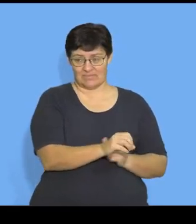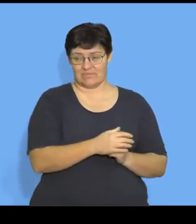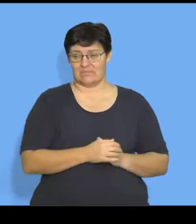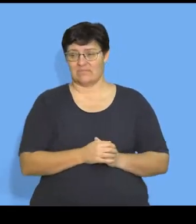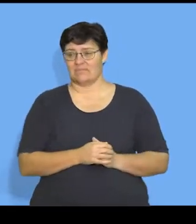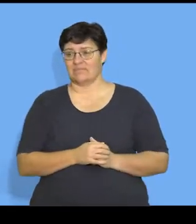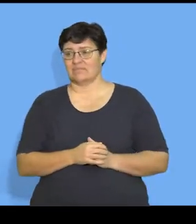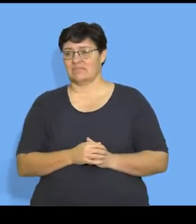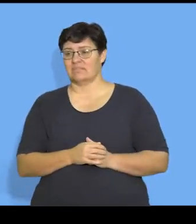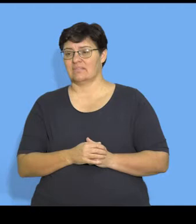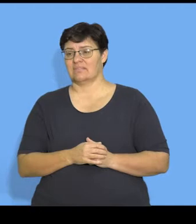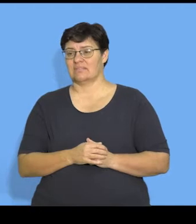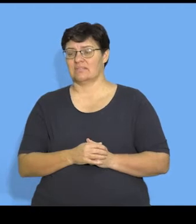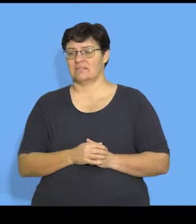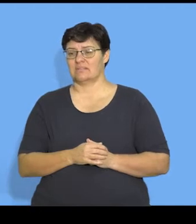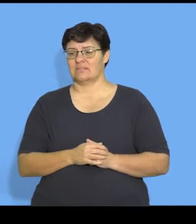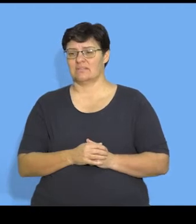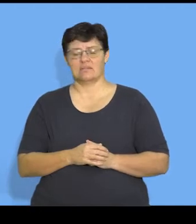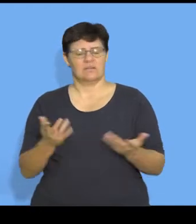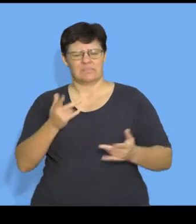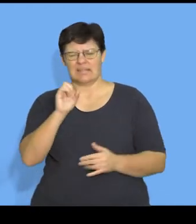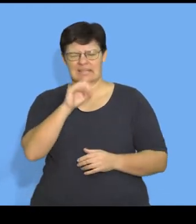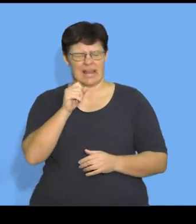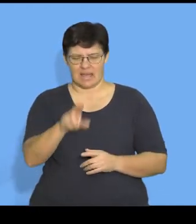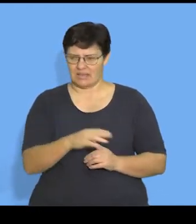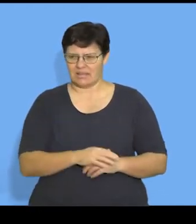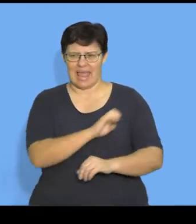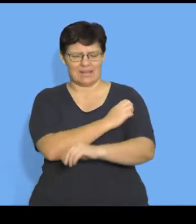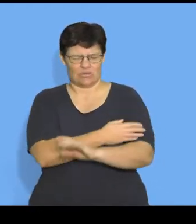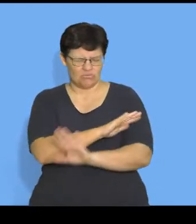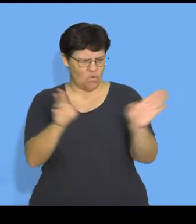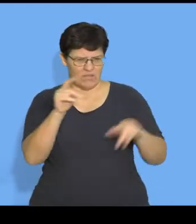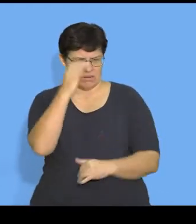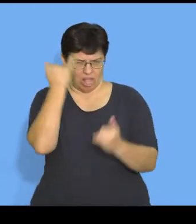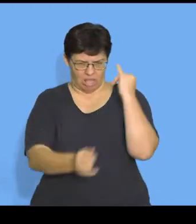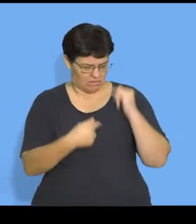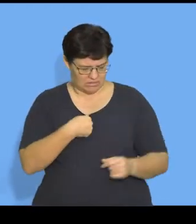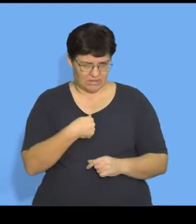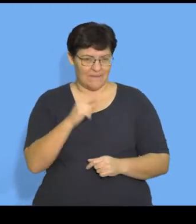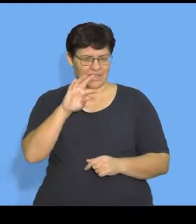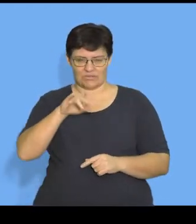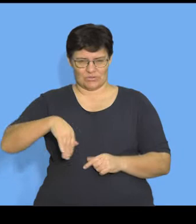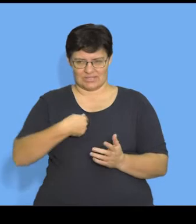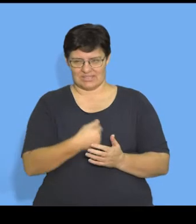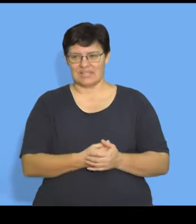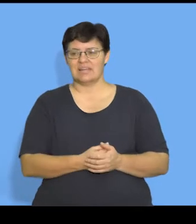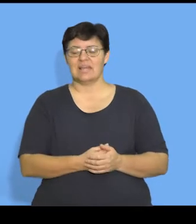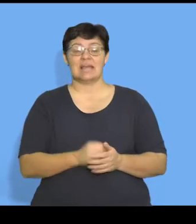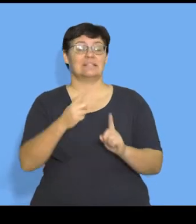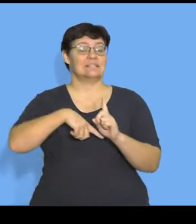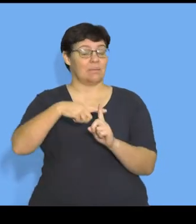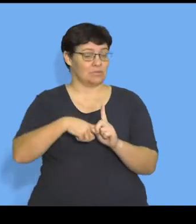Temperature is a scalar. Energy is a scalar, not a vector. I'm not doing vectors yet.